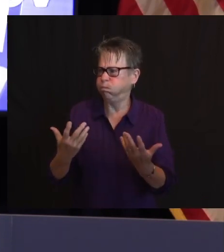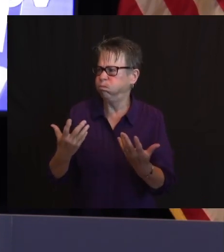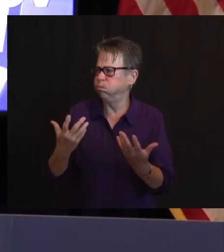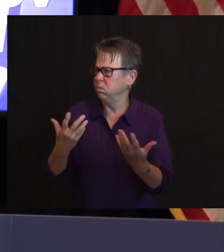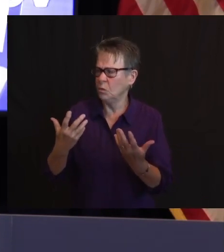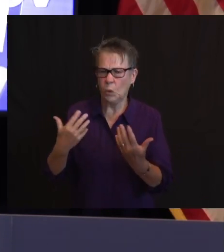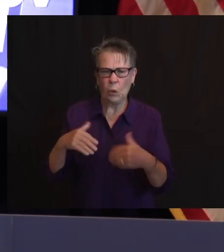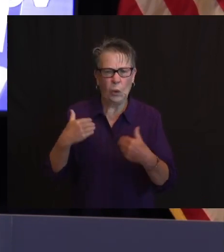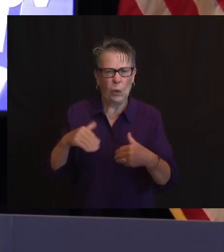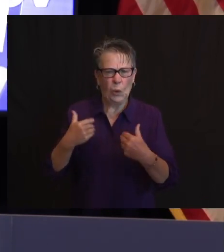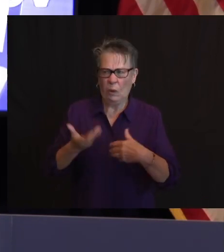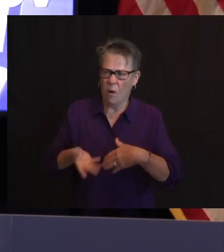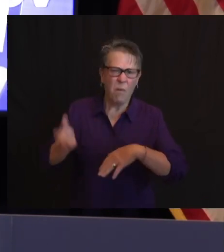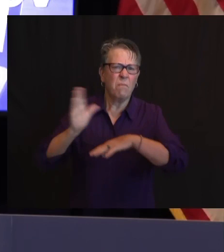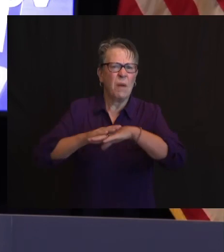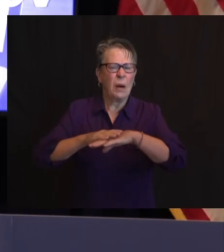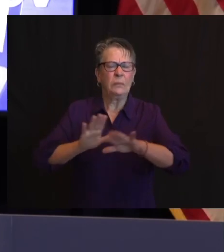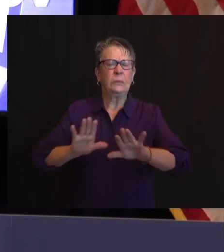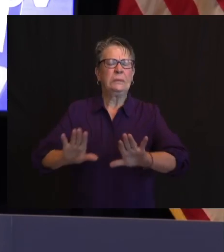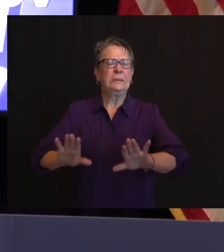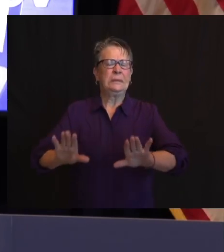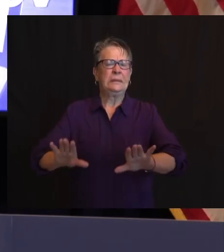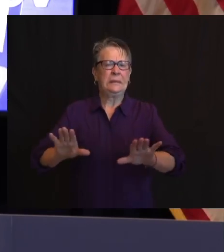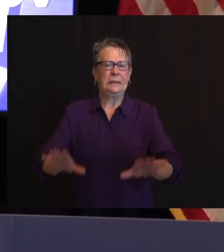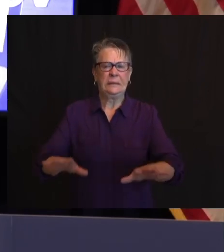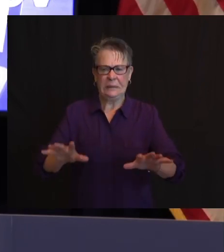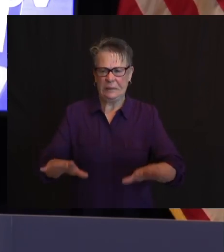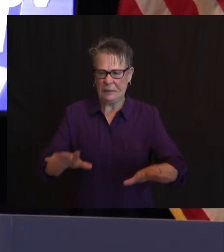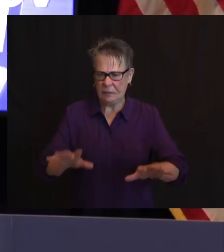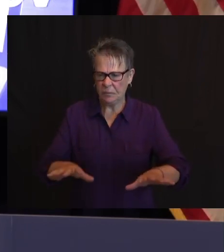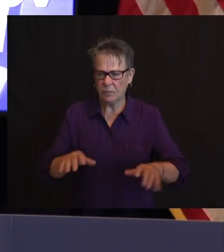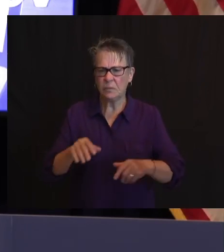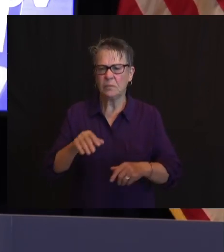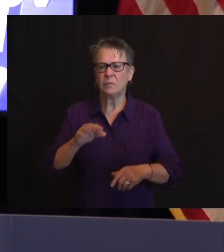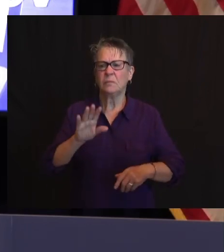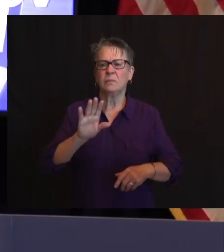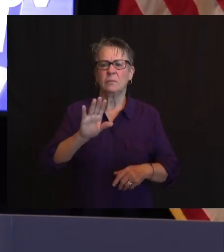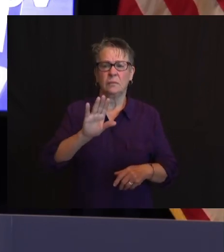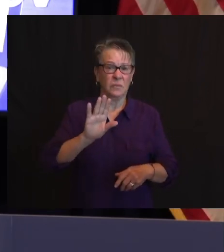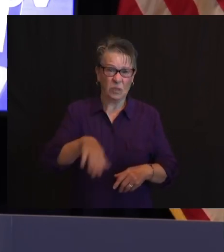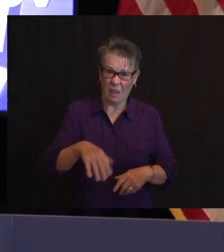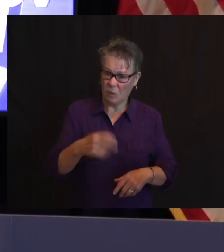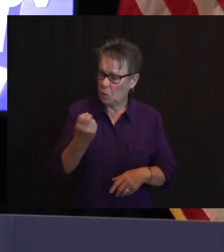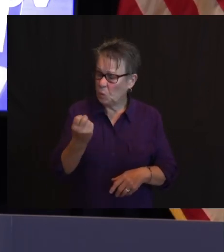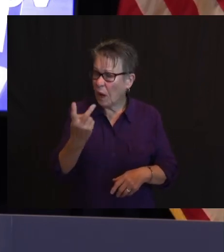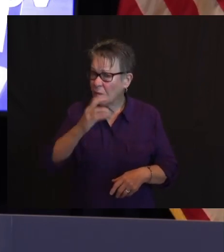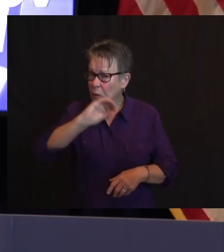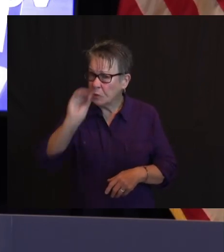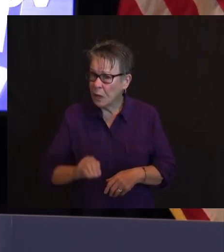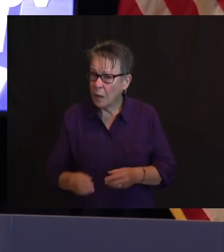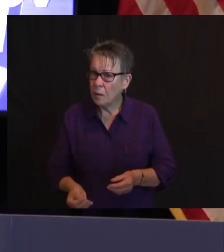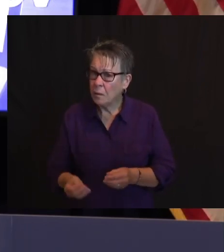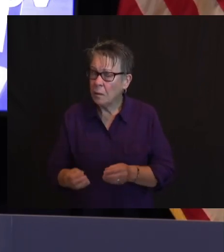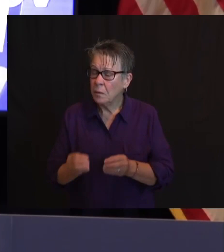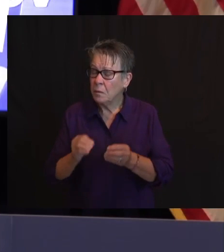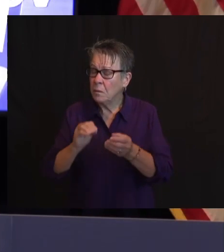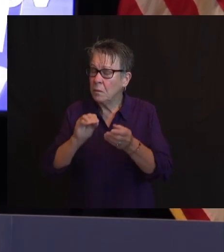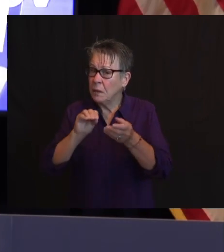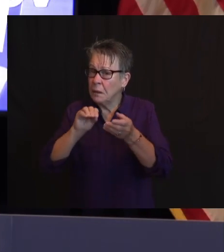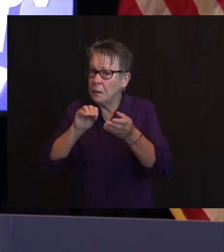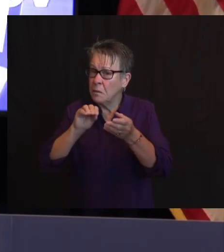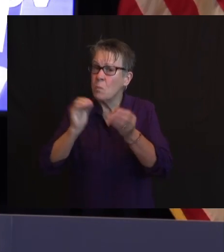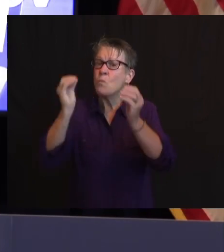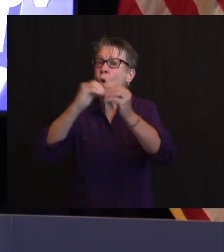12% increase in suspected drug-related deaths from January to July 2020